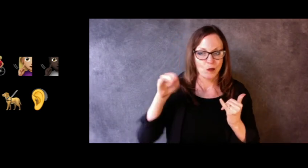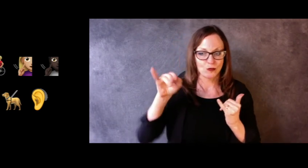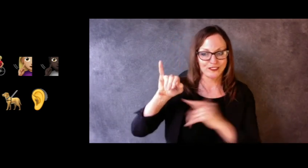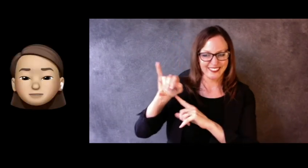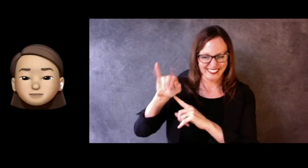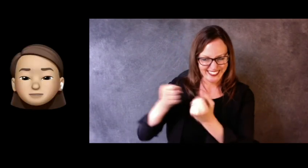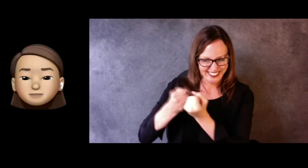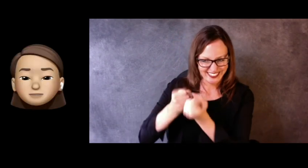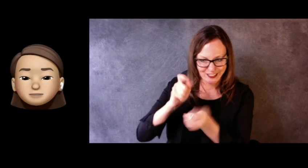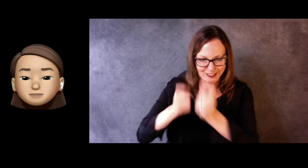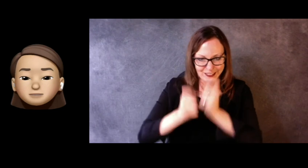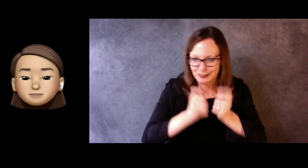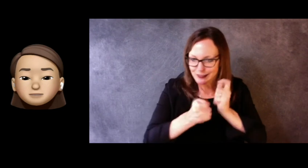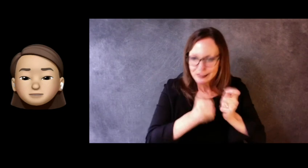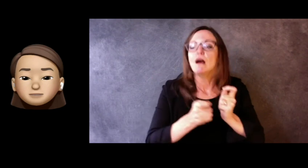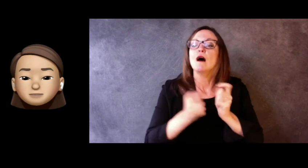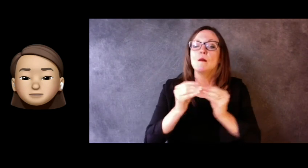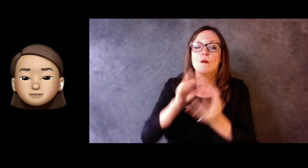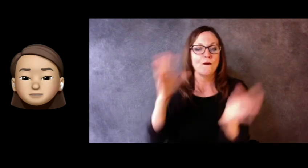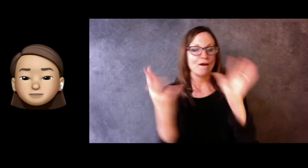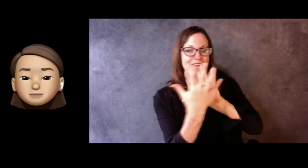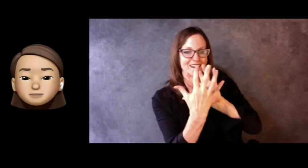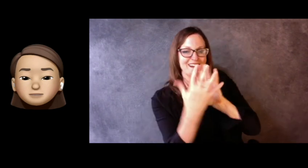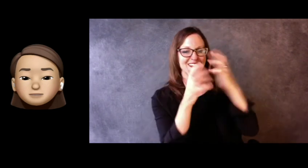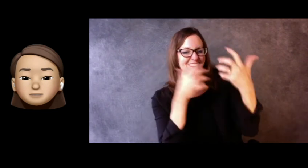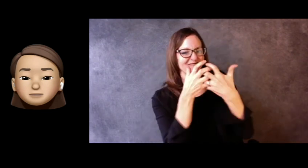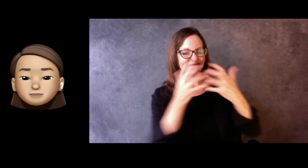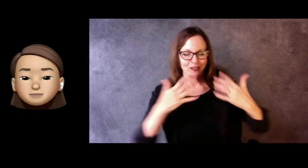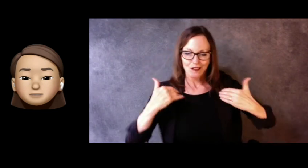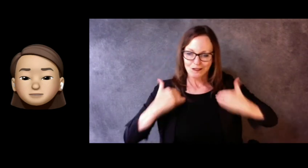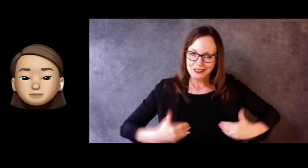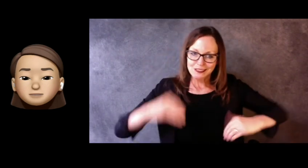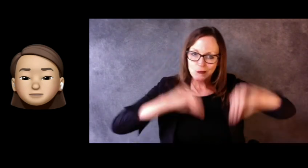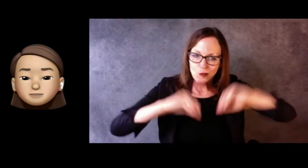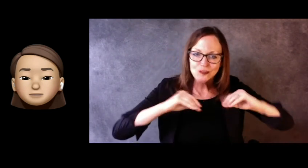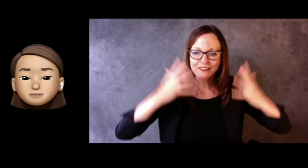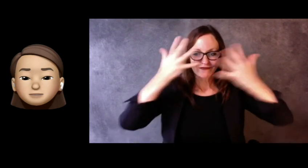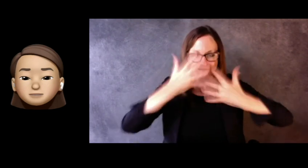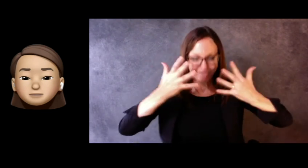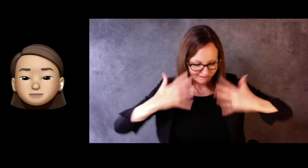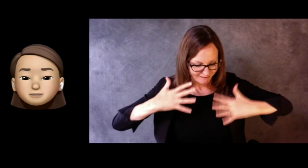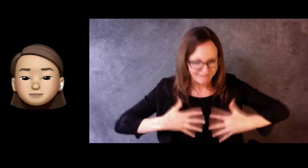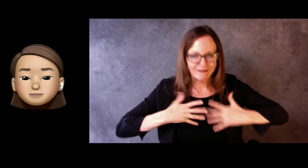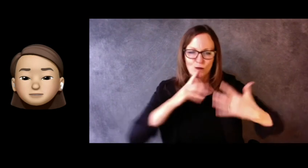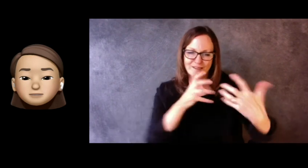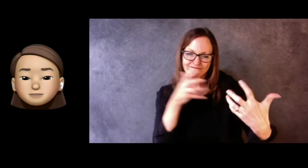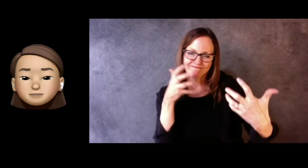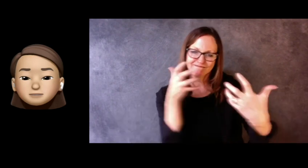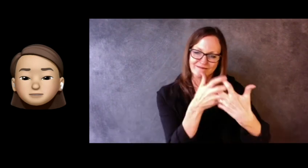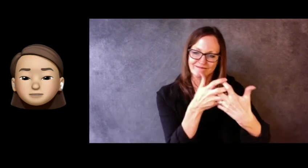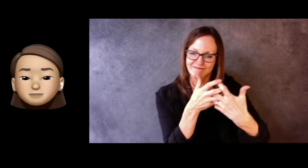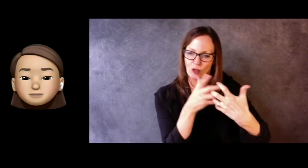available. But we didn't stop there. Being able to properly create your own unique memoji, which